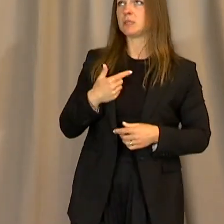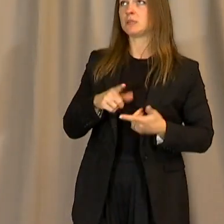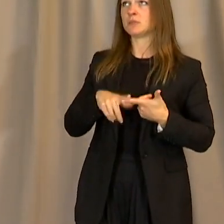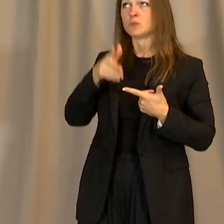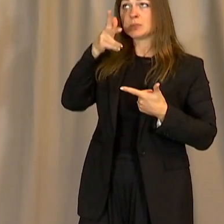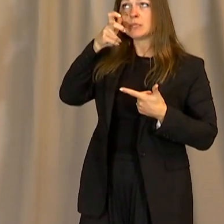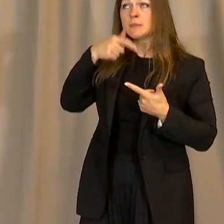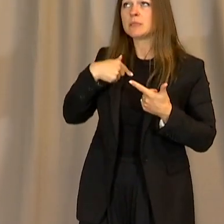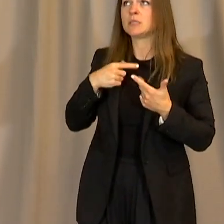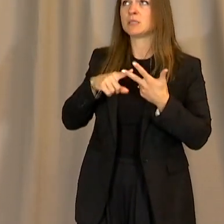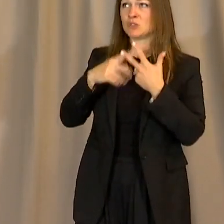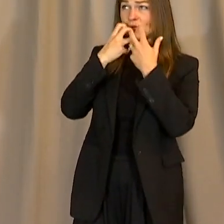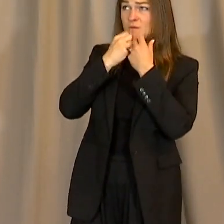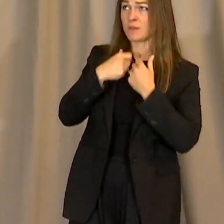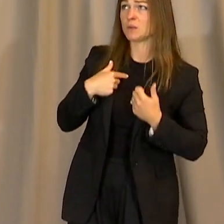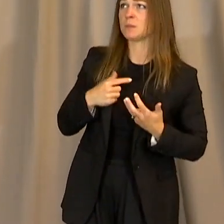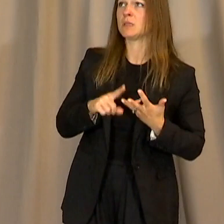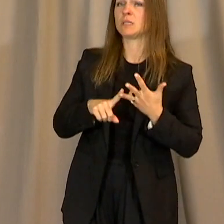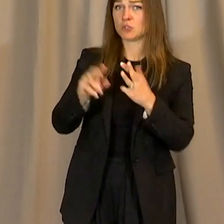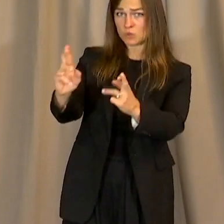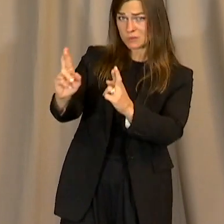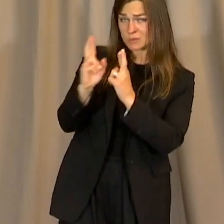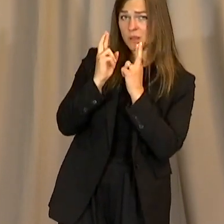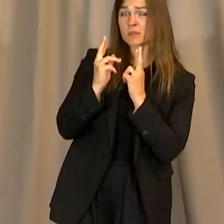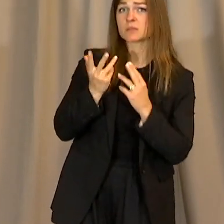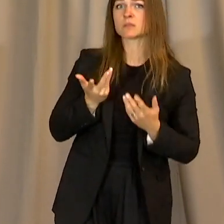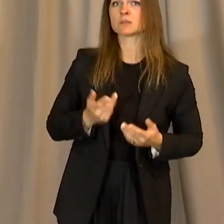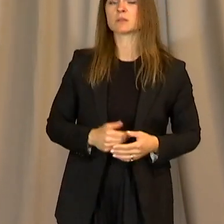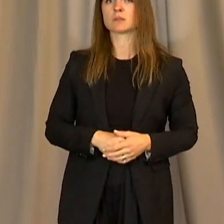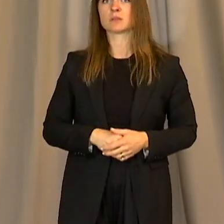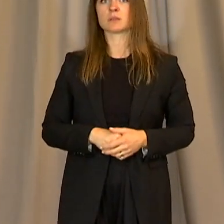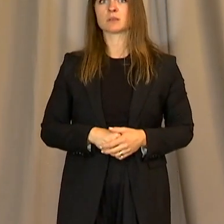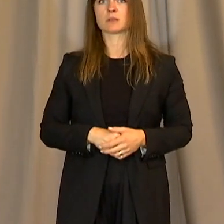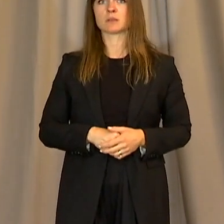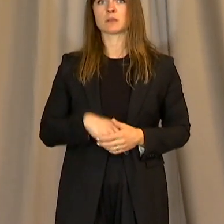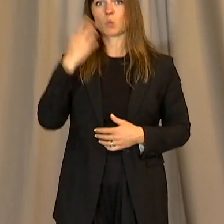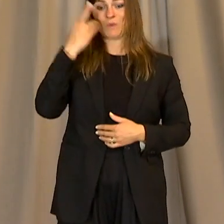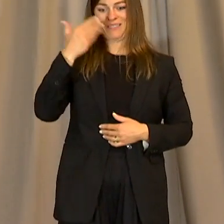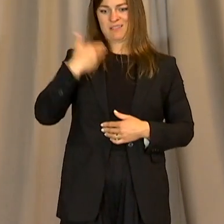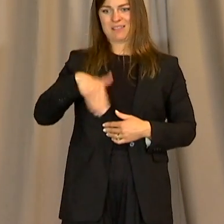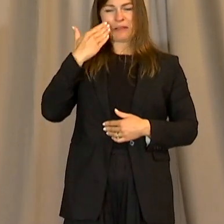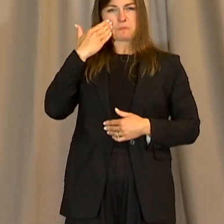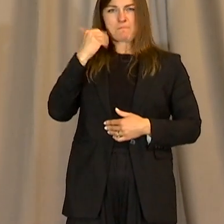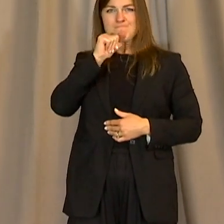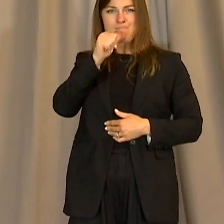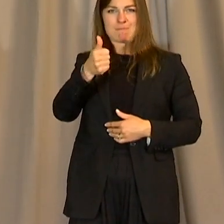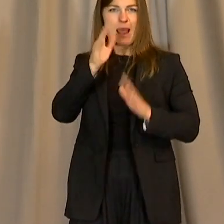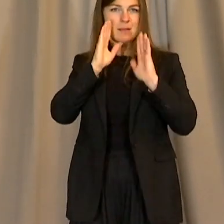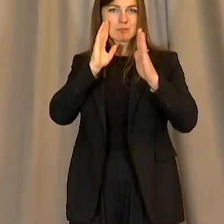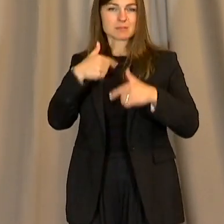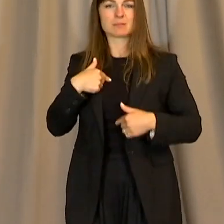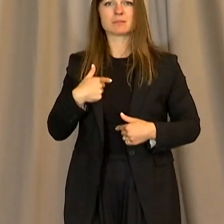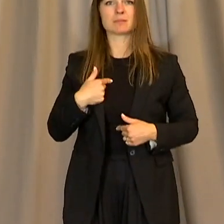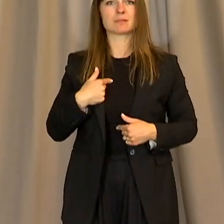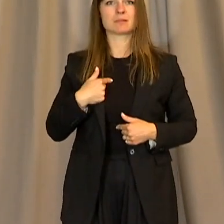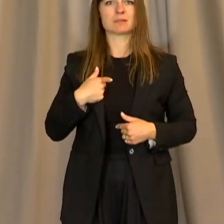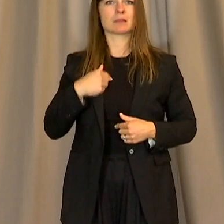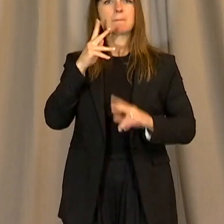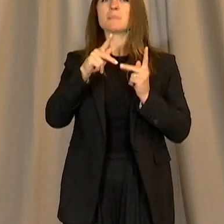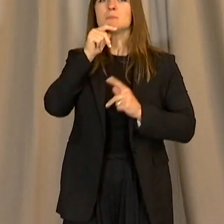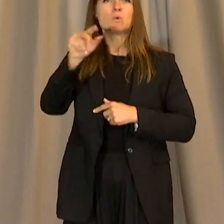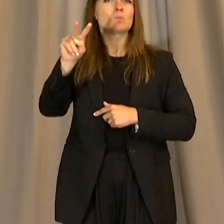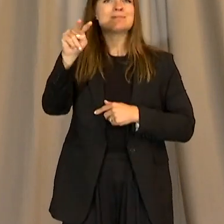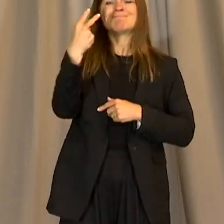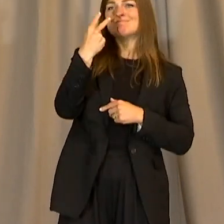me? Do you value me? Do you respect me? Because they know that they're not heard, that they're not seen, that they're